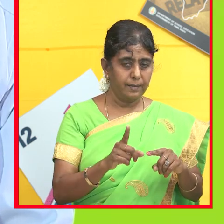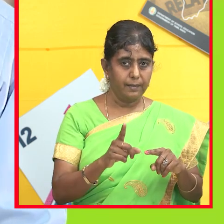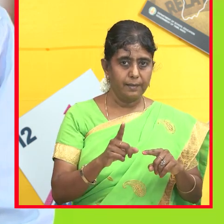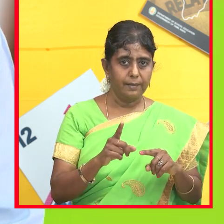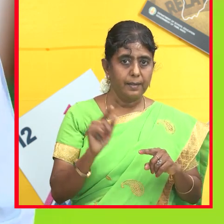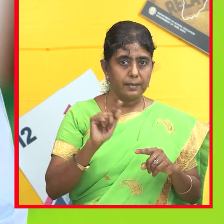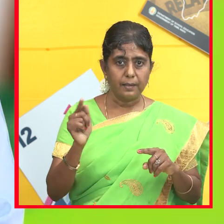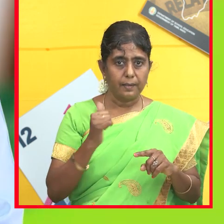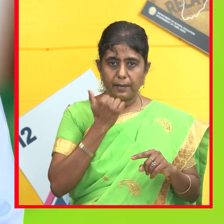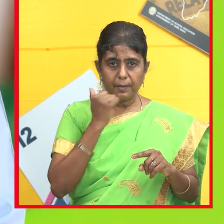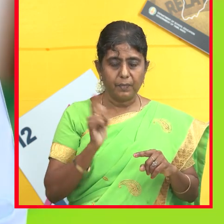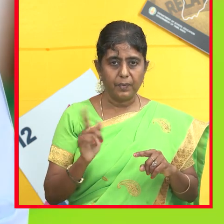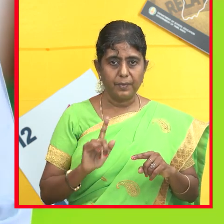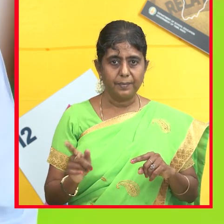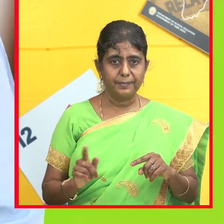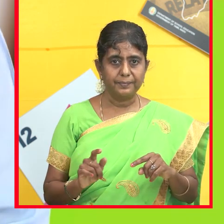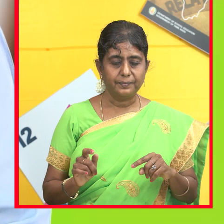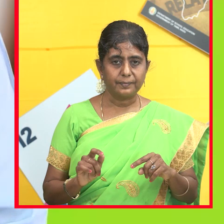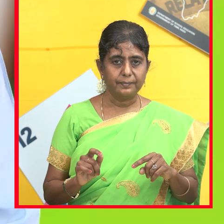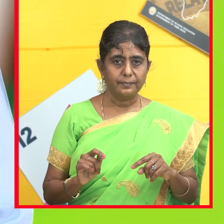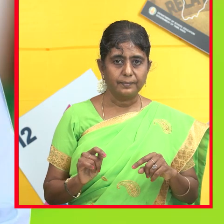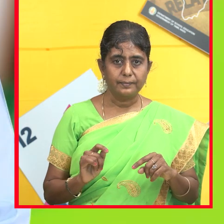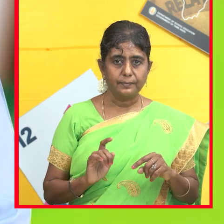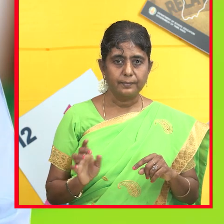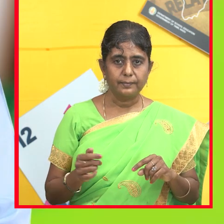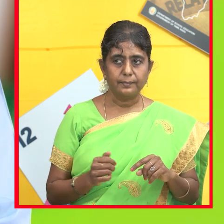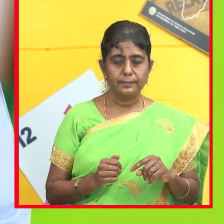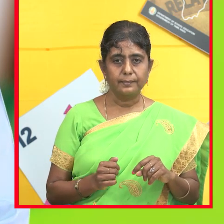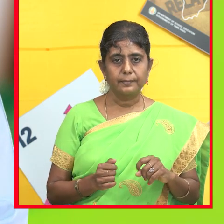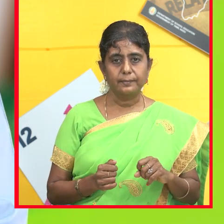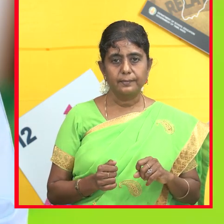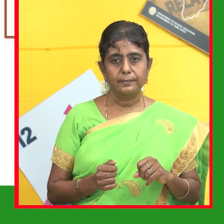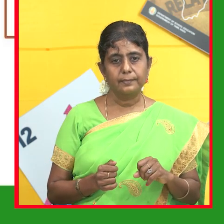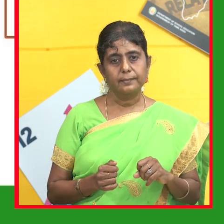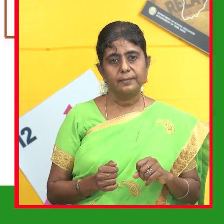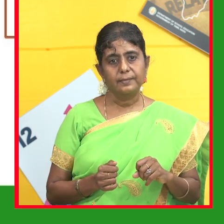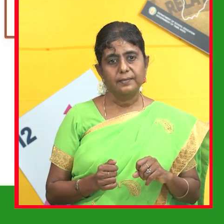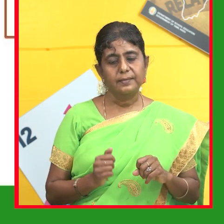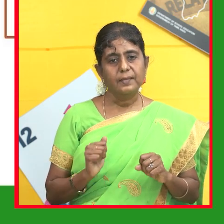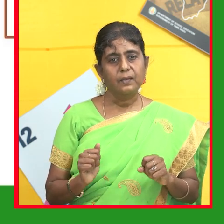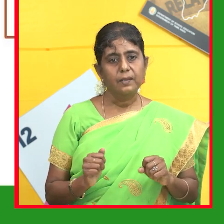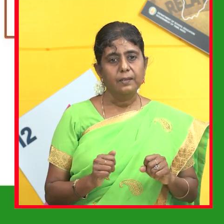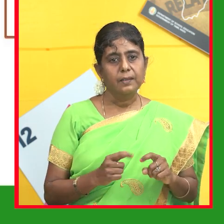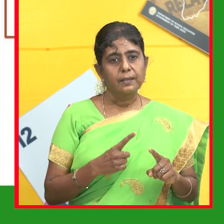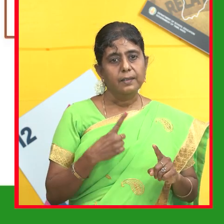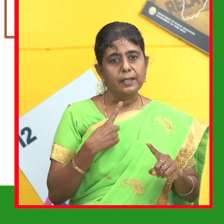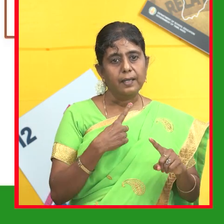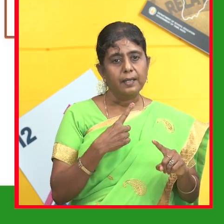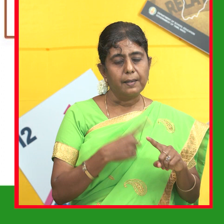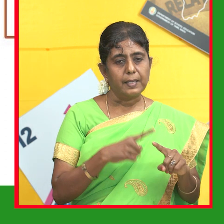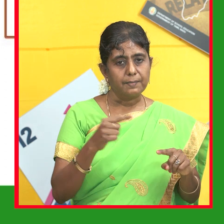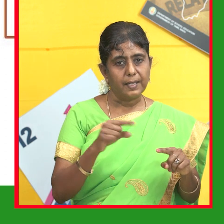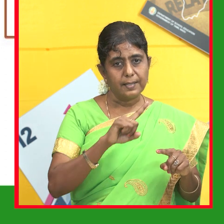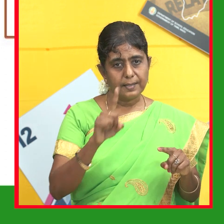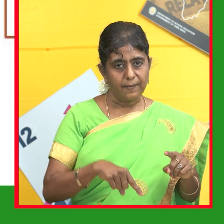middle. Being here we are seeing equal sign, that cannot be done. So what we have to do, we can cancel